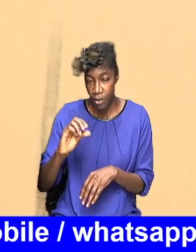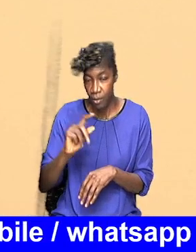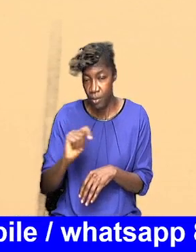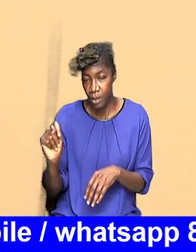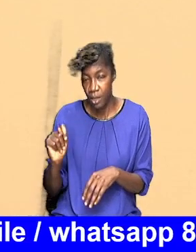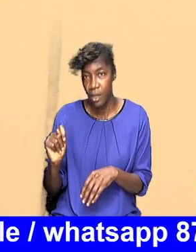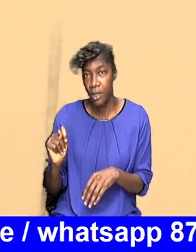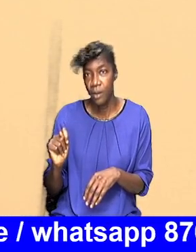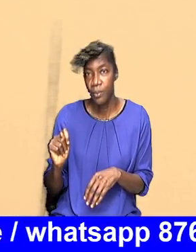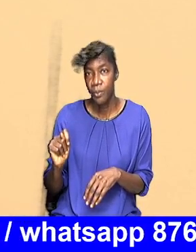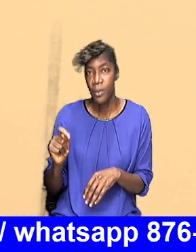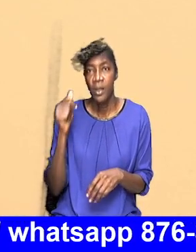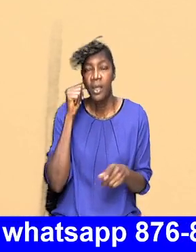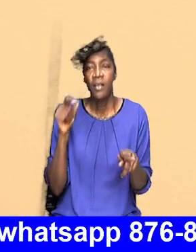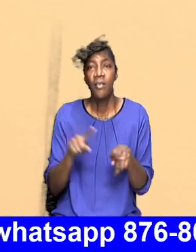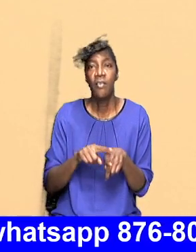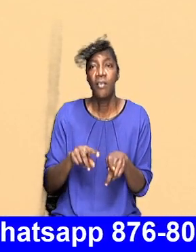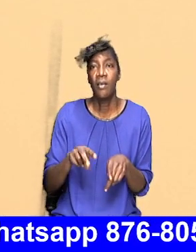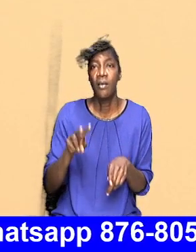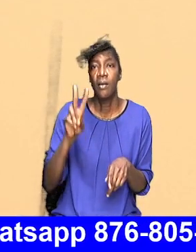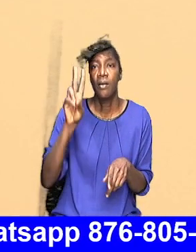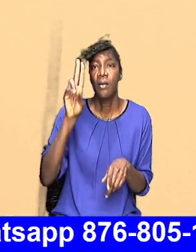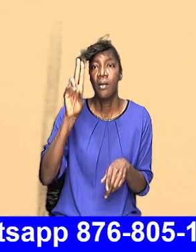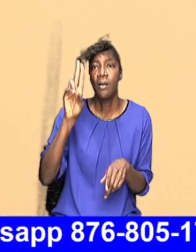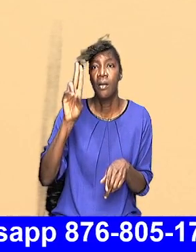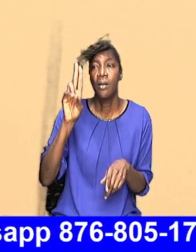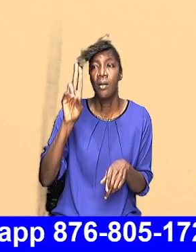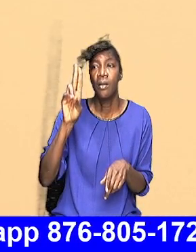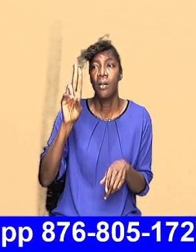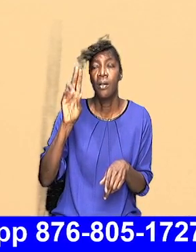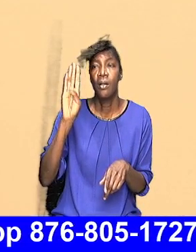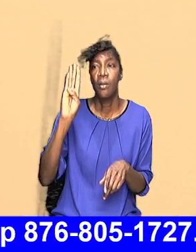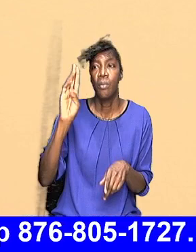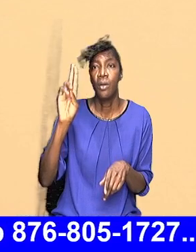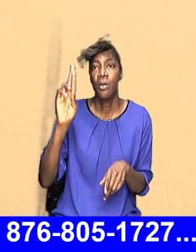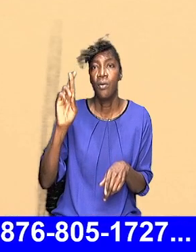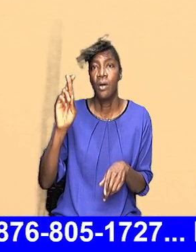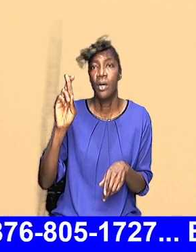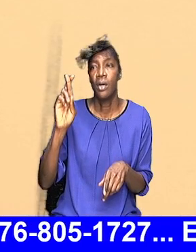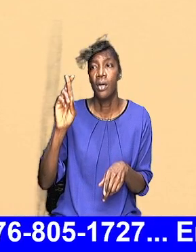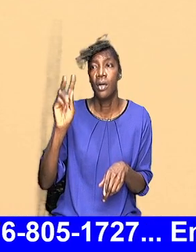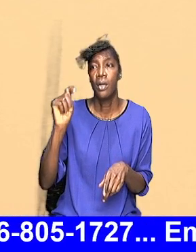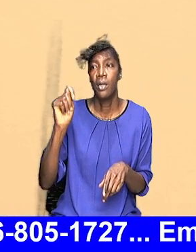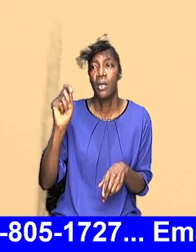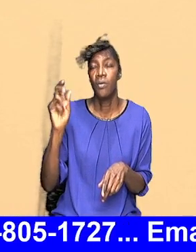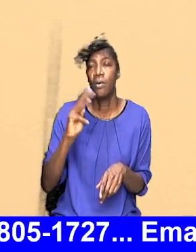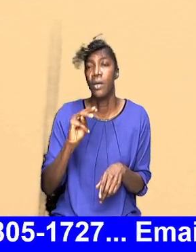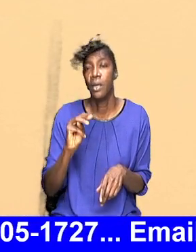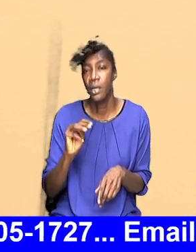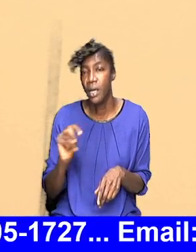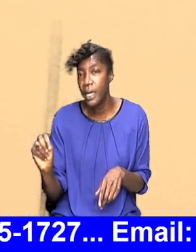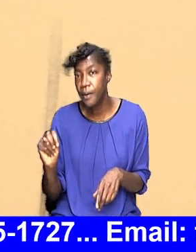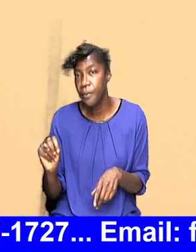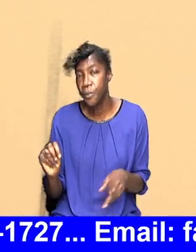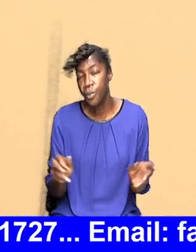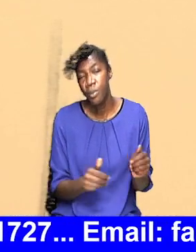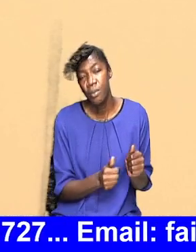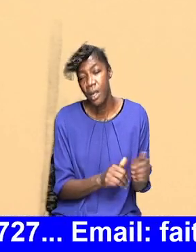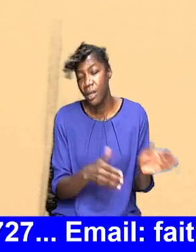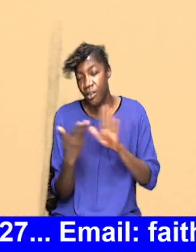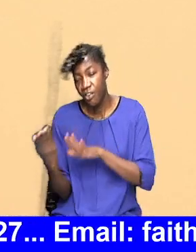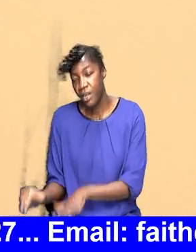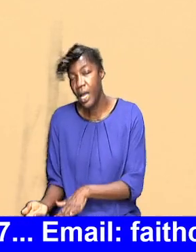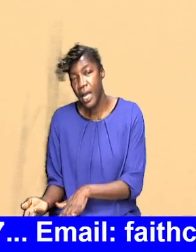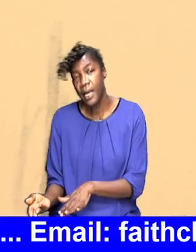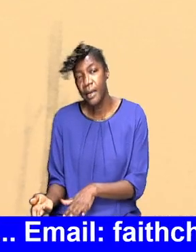Sister Sheila Burton. Amen. She passed on. But the Bible says, you know, precious in the sight of the Lord is the death of his saint. To be